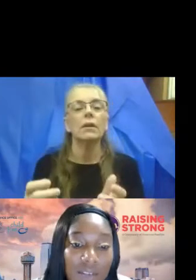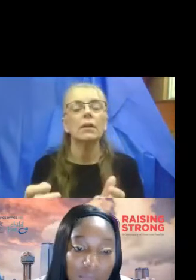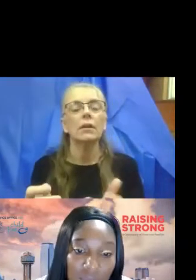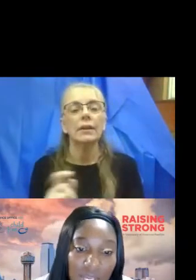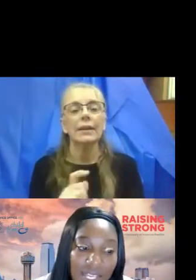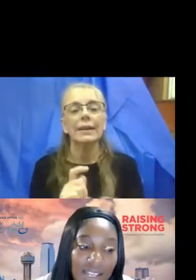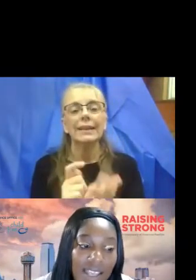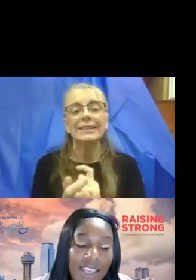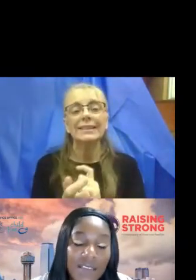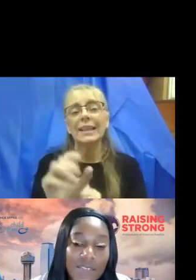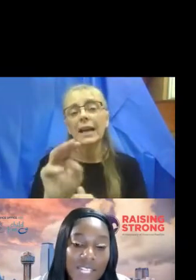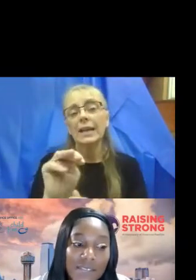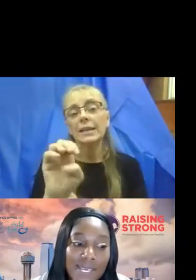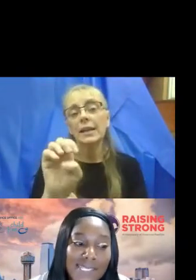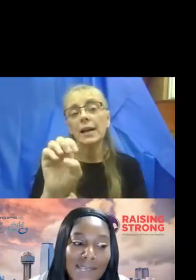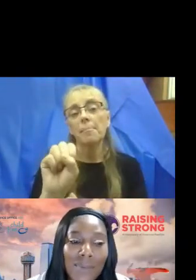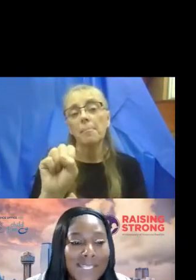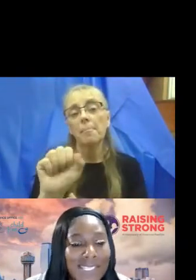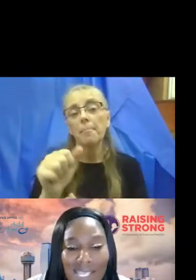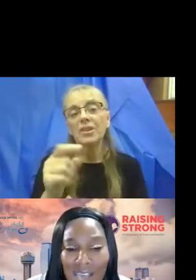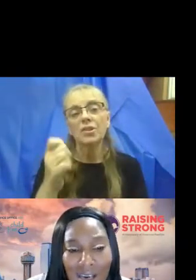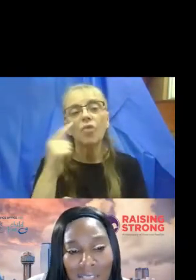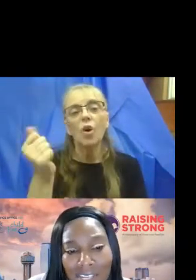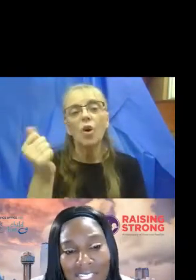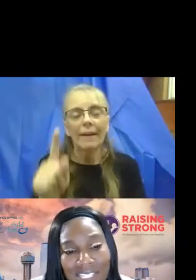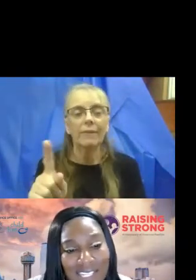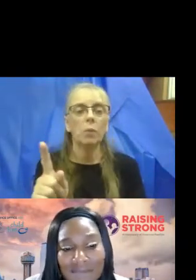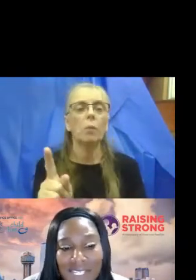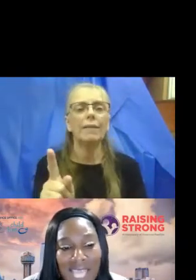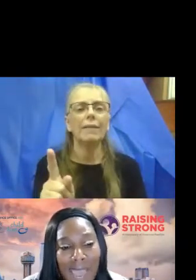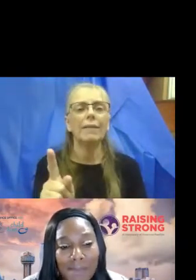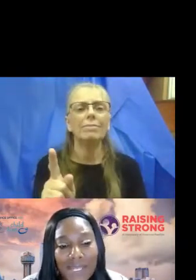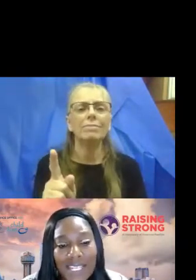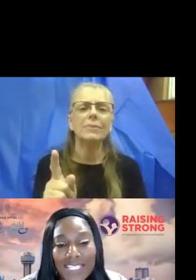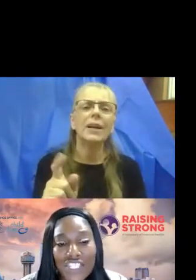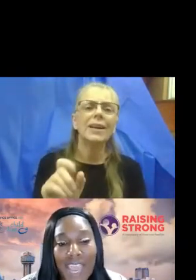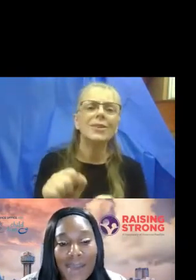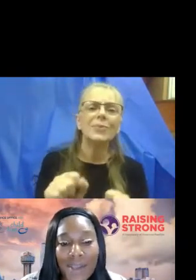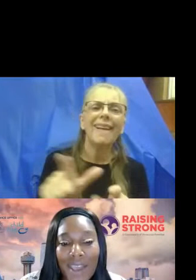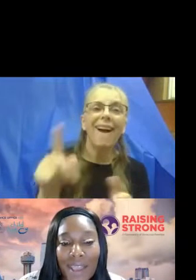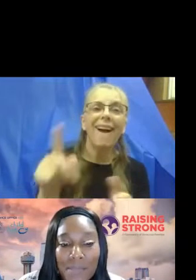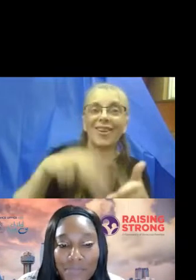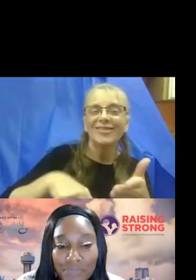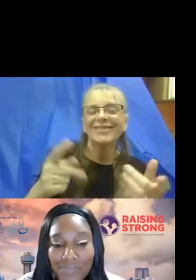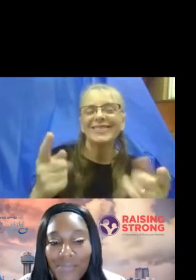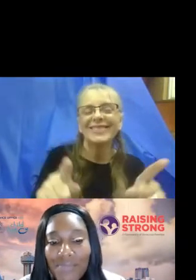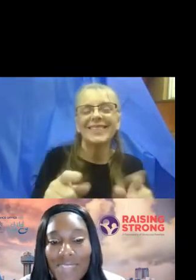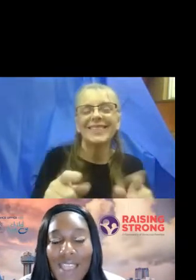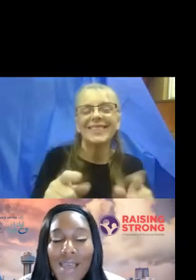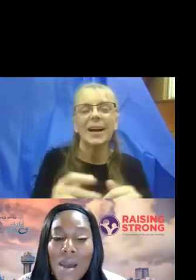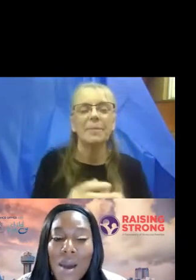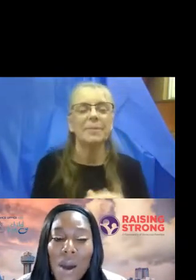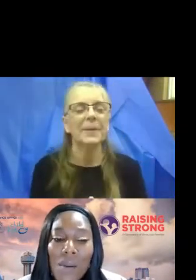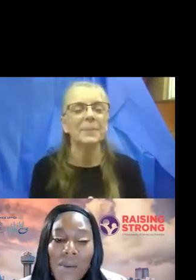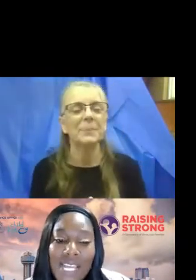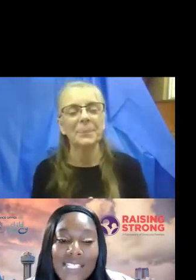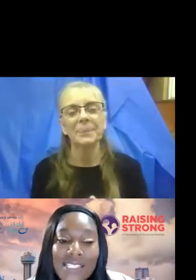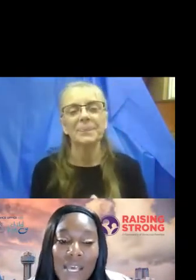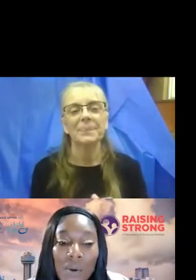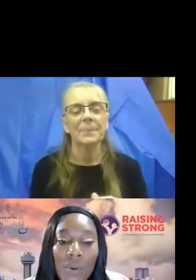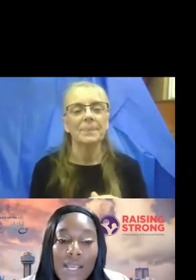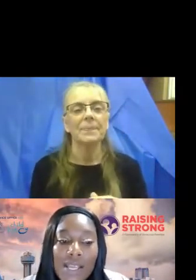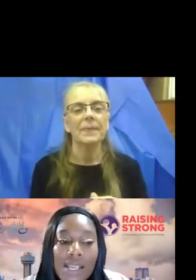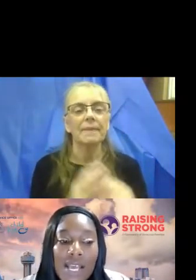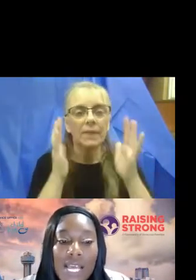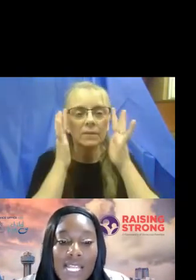to everyone if need be, so we can see all the good stuff that's happening in the chat, okay? All right,